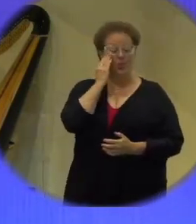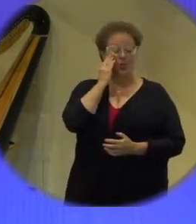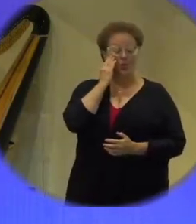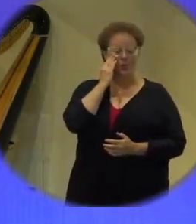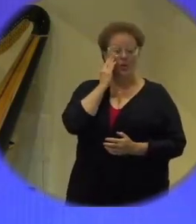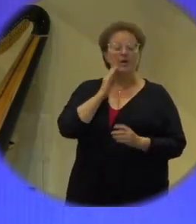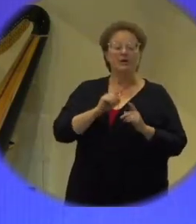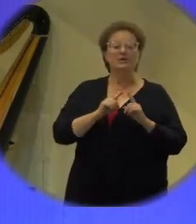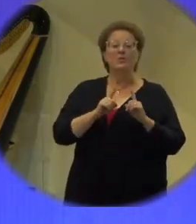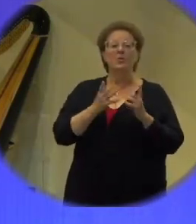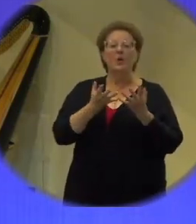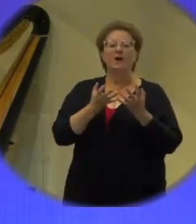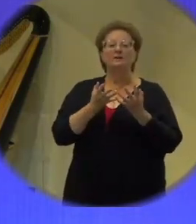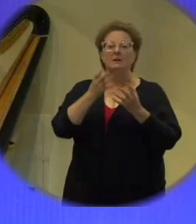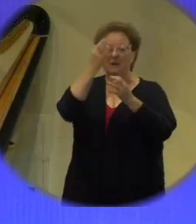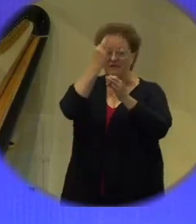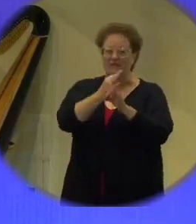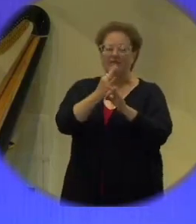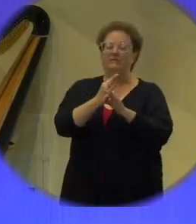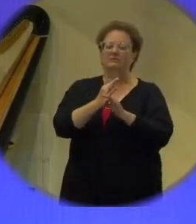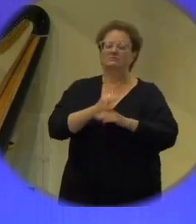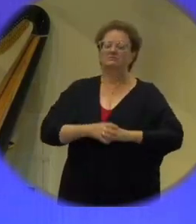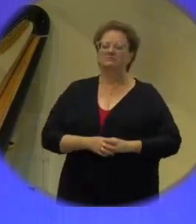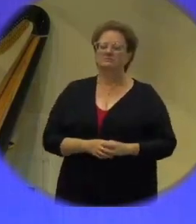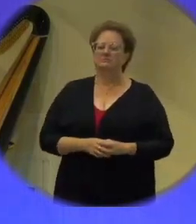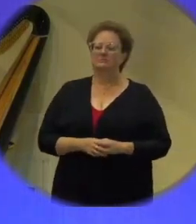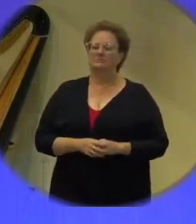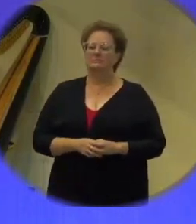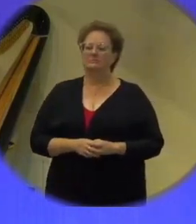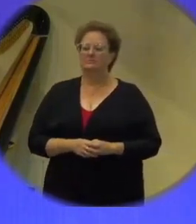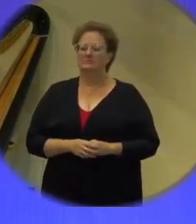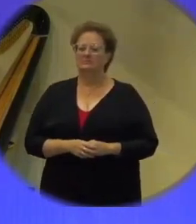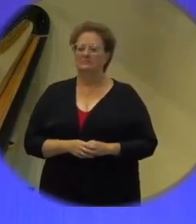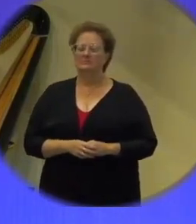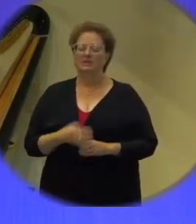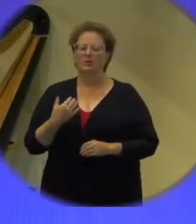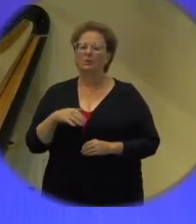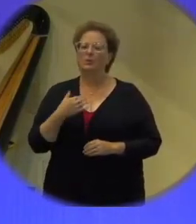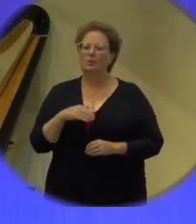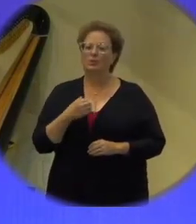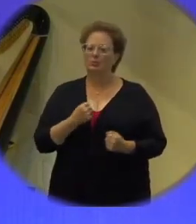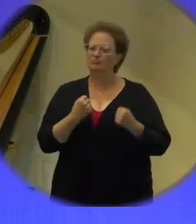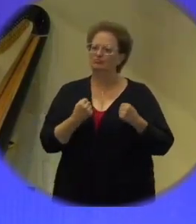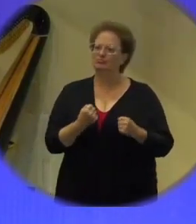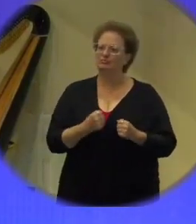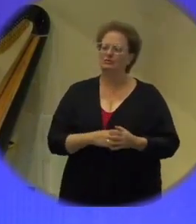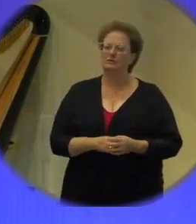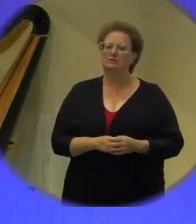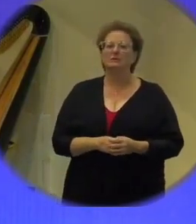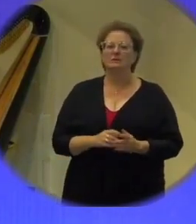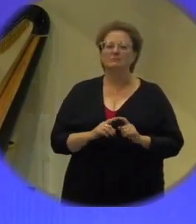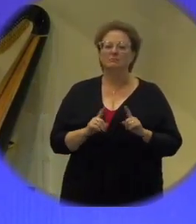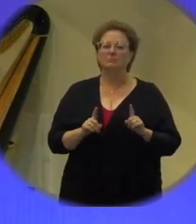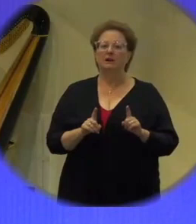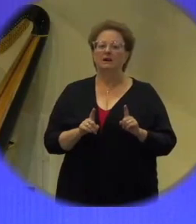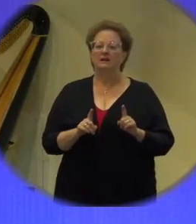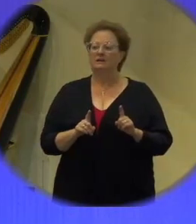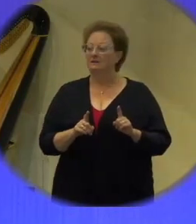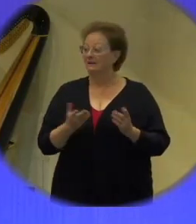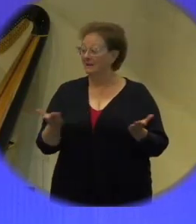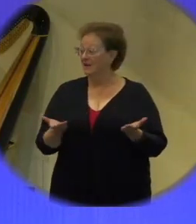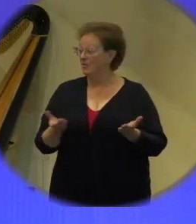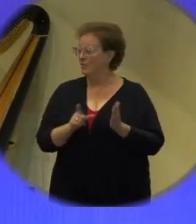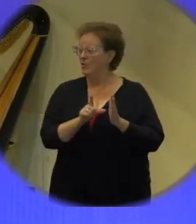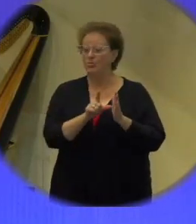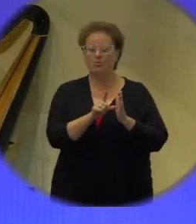is faithful to them. Wow. Dramatic stuff. Now, this is a Lutheran